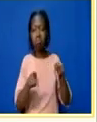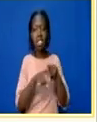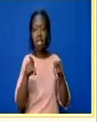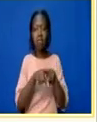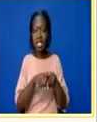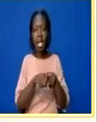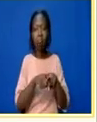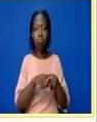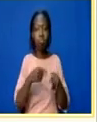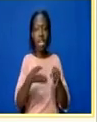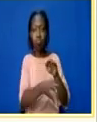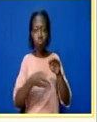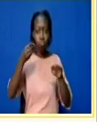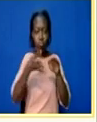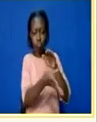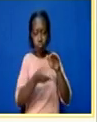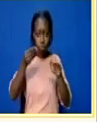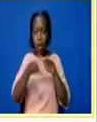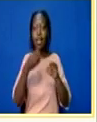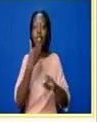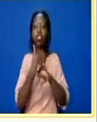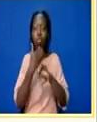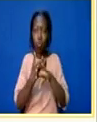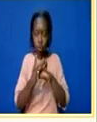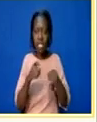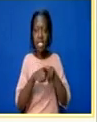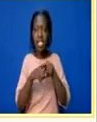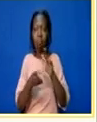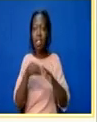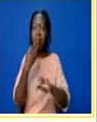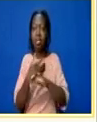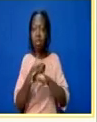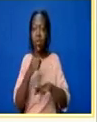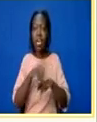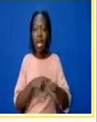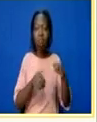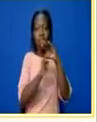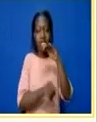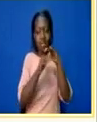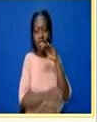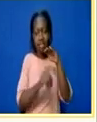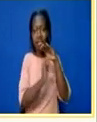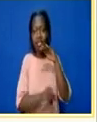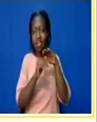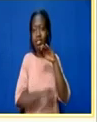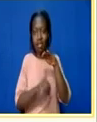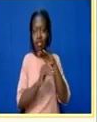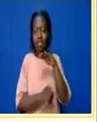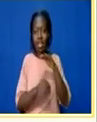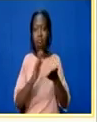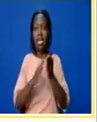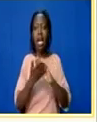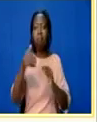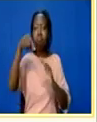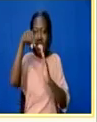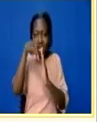the sand, the minerals. So, and when they are digging up, they dig valleys. Yes. Big channels.